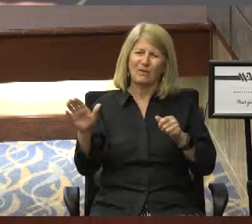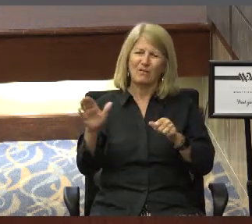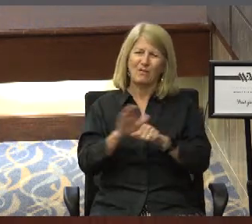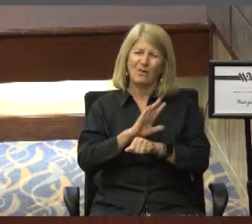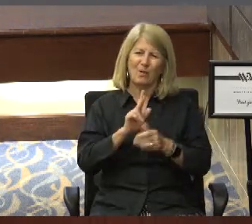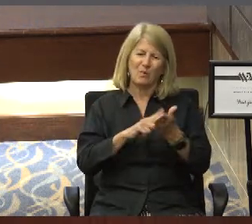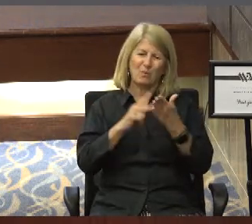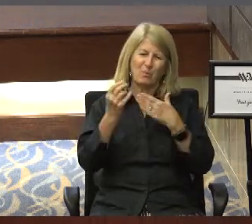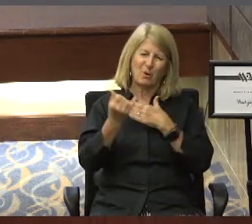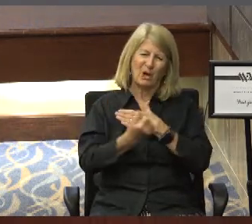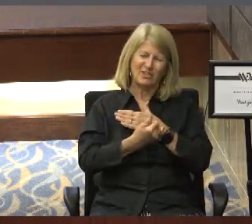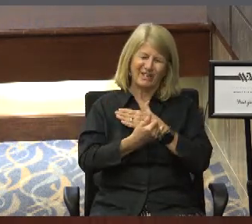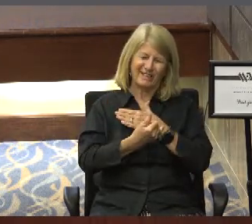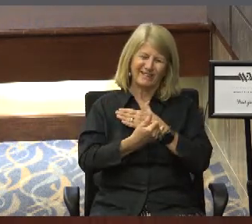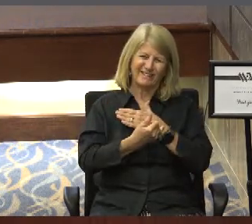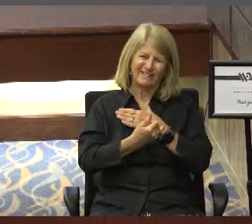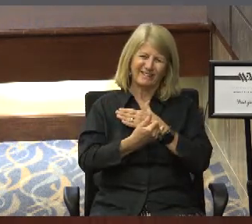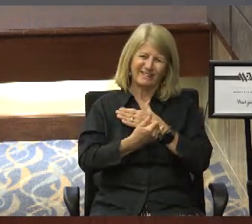project.